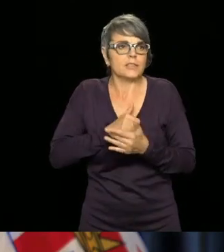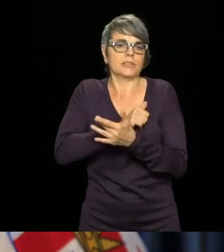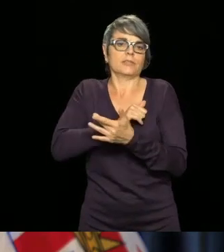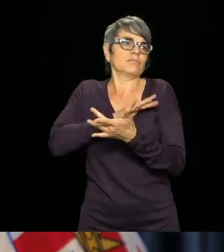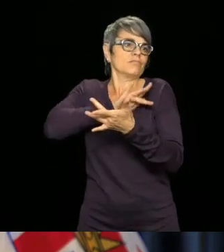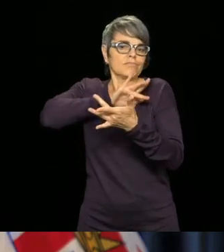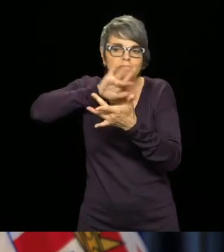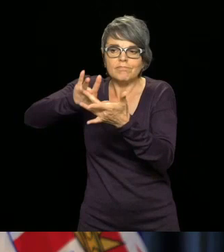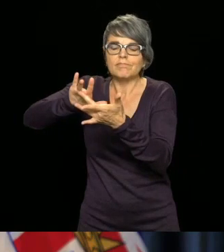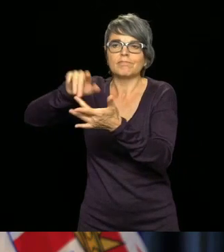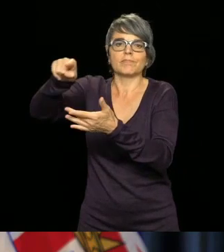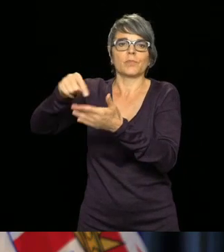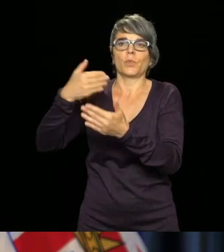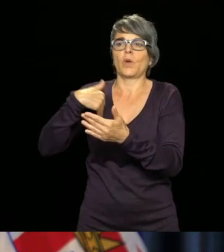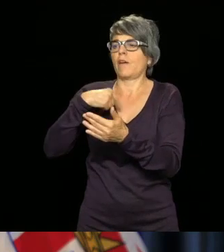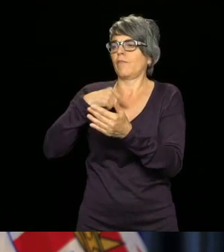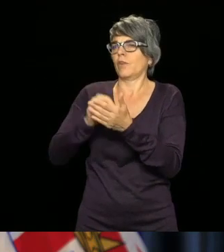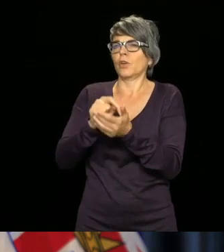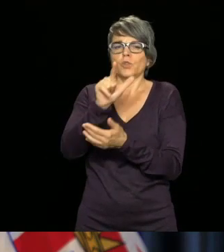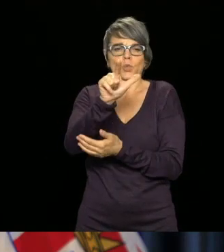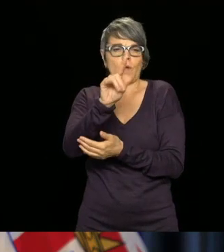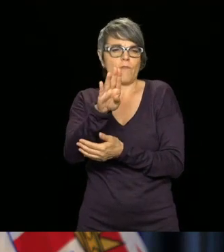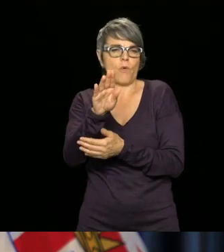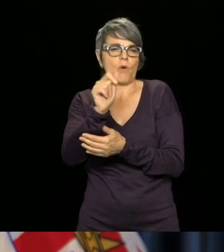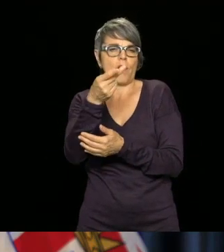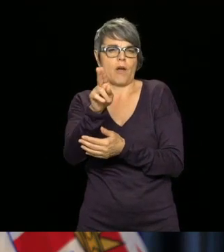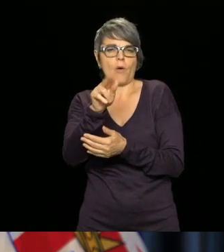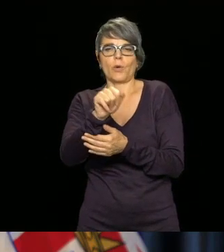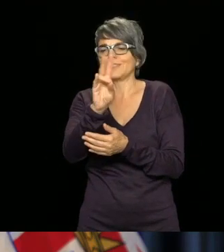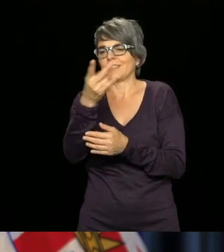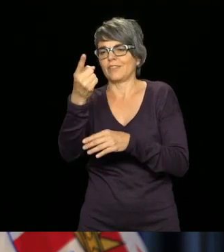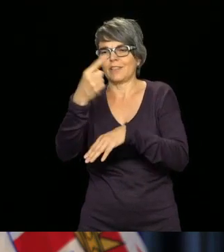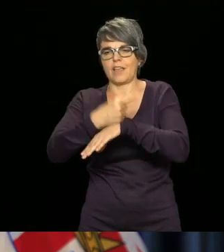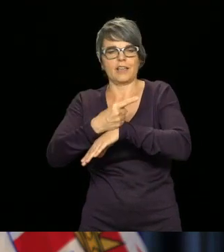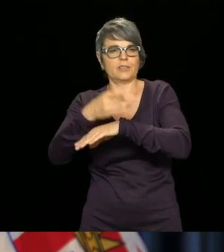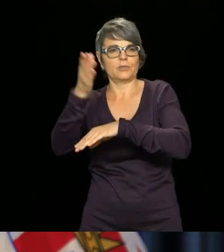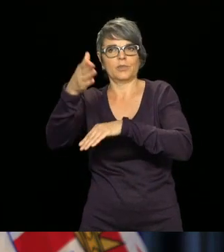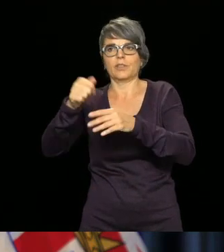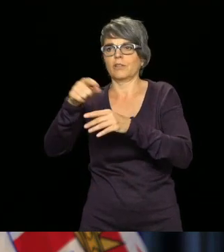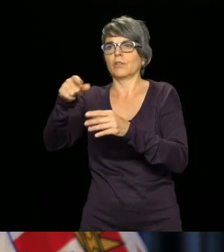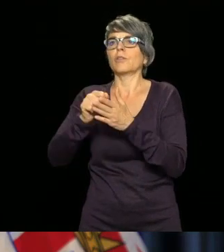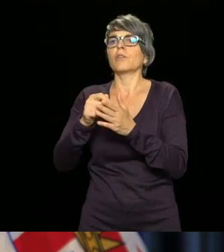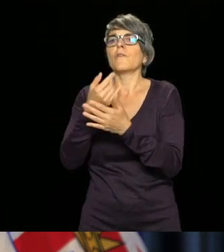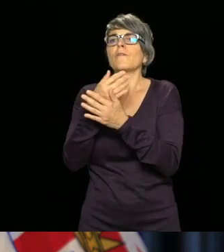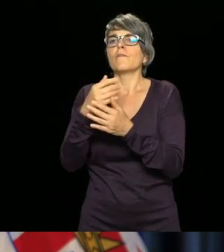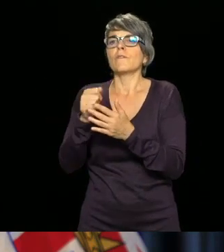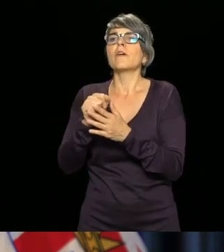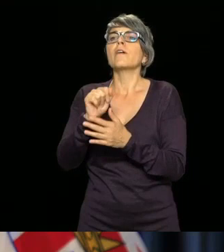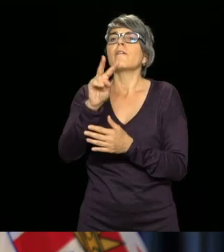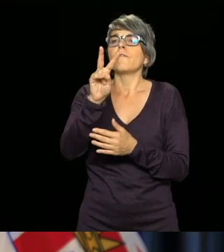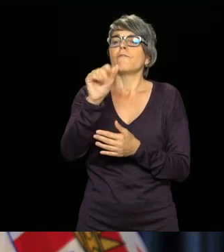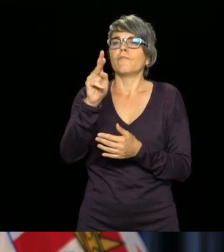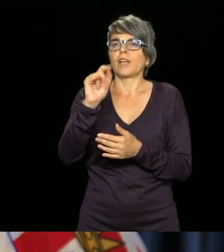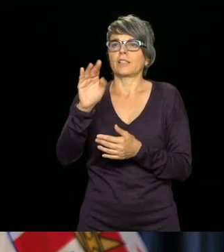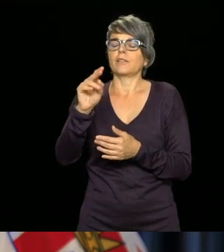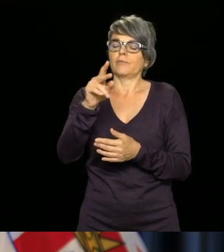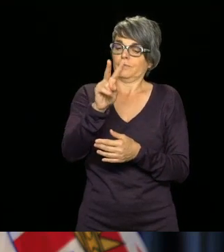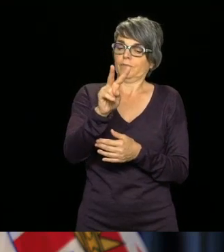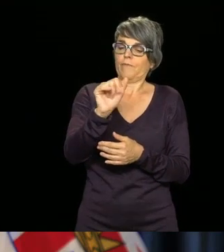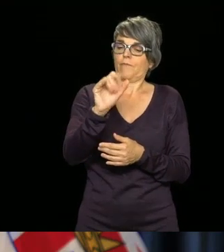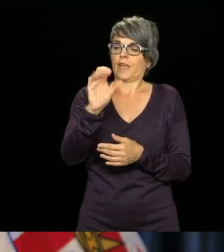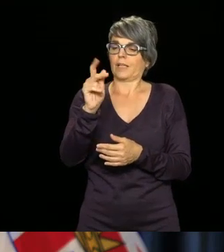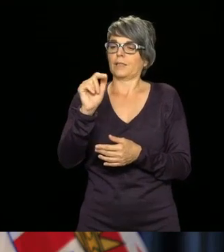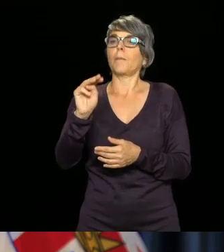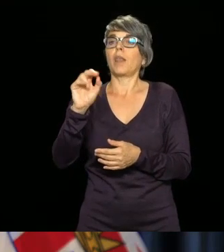Link is a 24-hour, 7-day-a-week, free, confidential helpline service in over 150